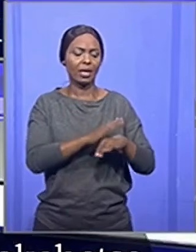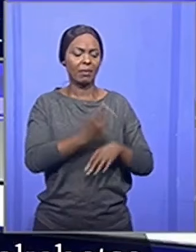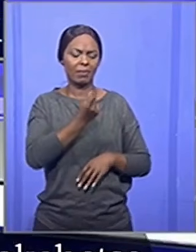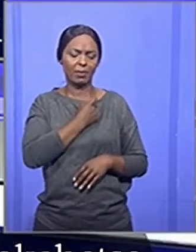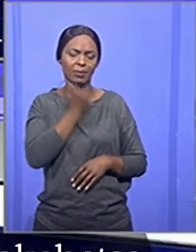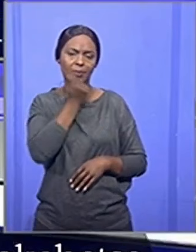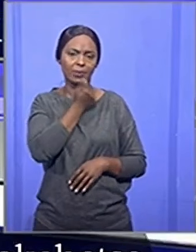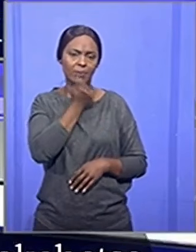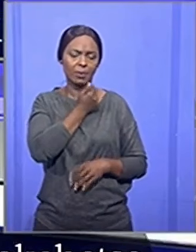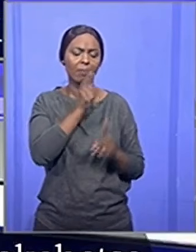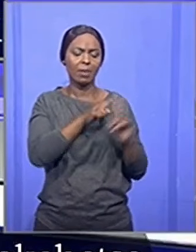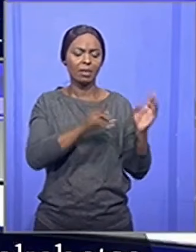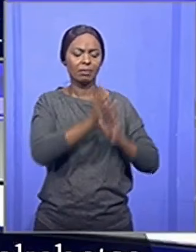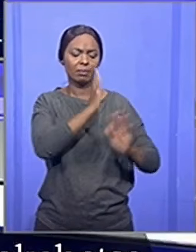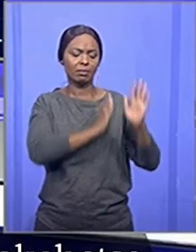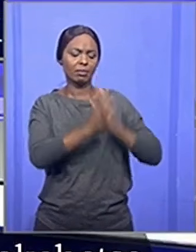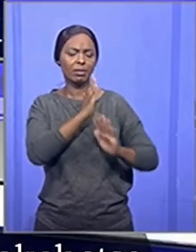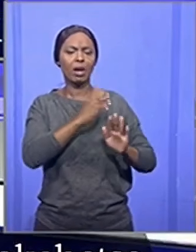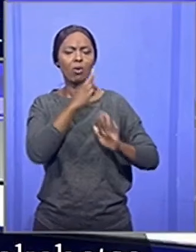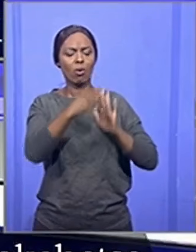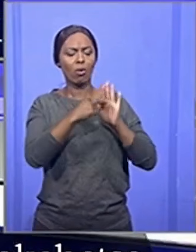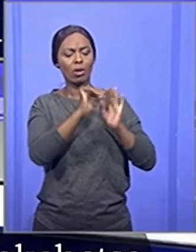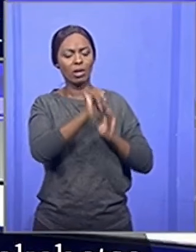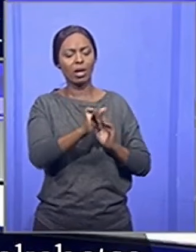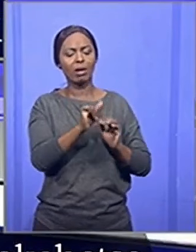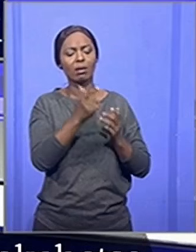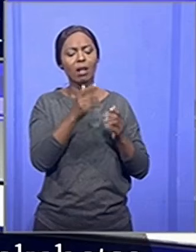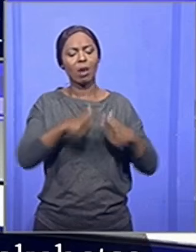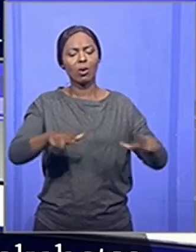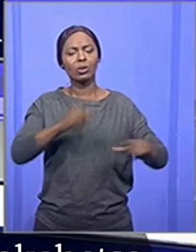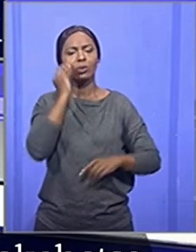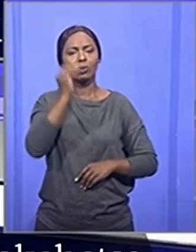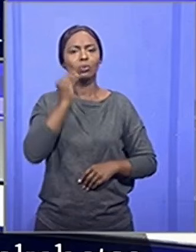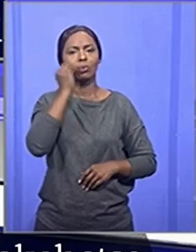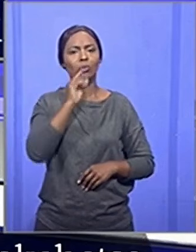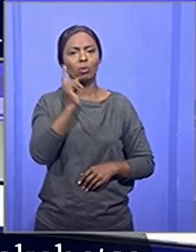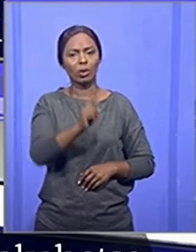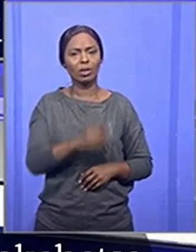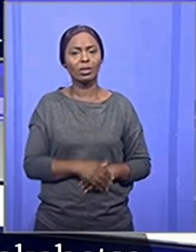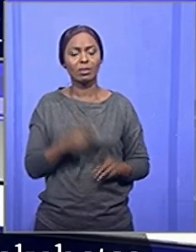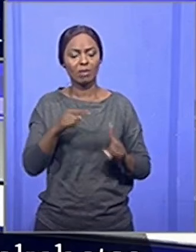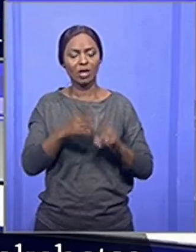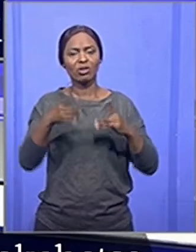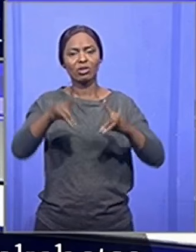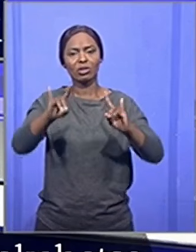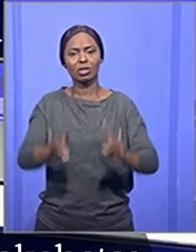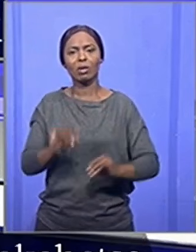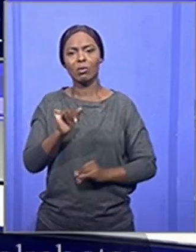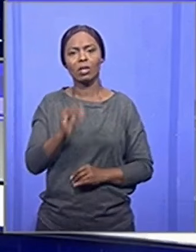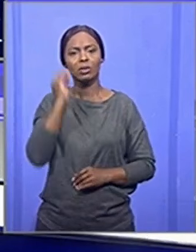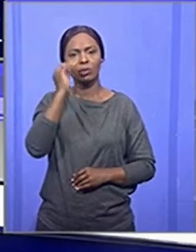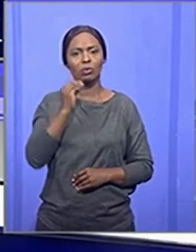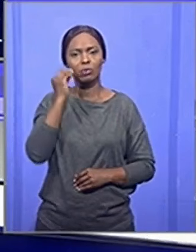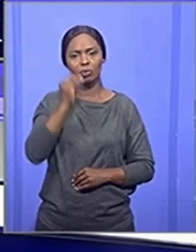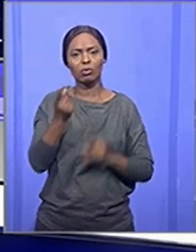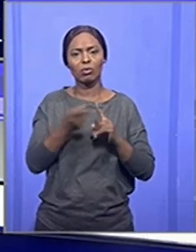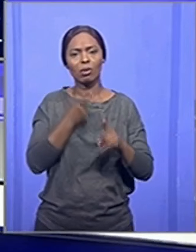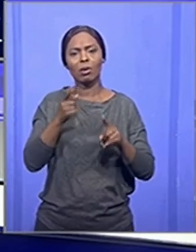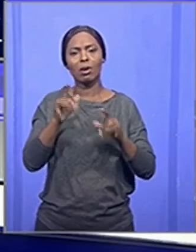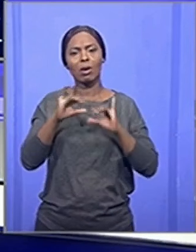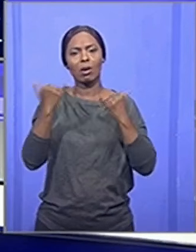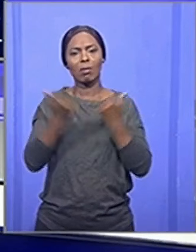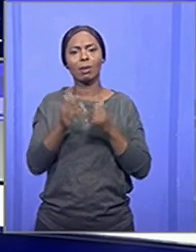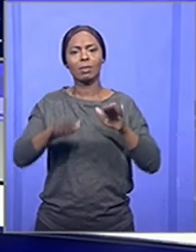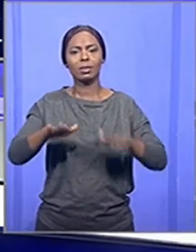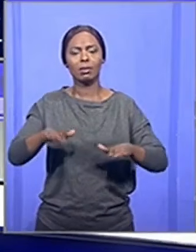lebohe ka ho re hlalosetsa ka mesebetsi ya mme Makgetha puong ya Sesotho eo mo hodimo la setulo wa moifo wa nawa Sesotho tlasa Pensalbo